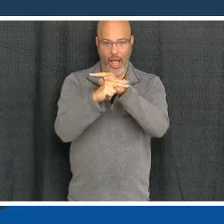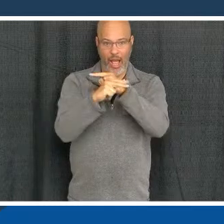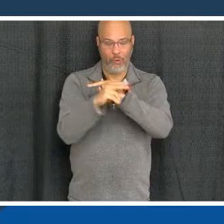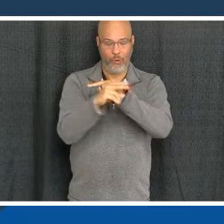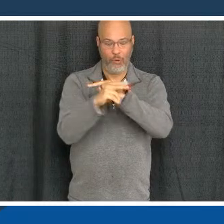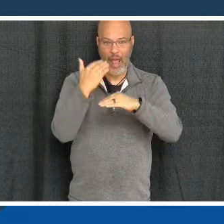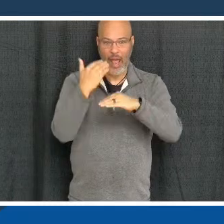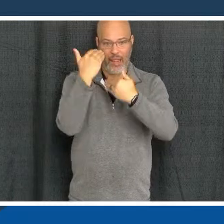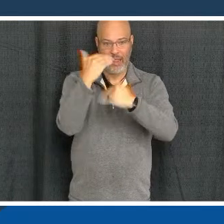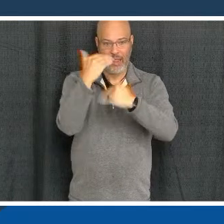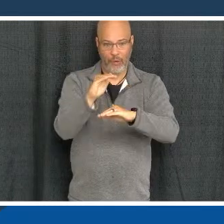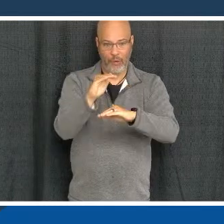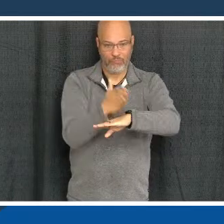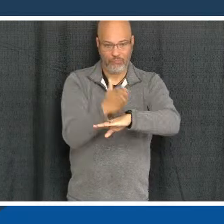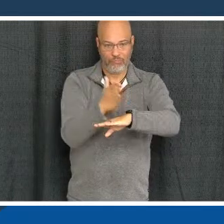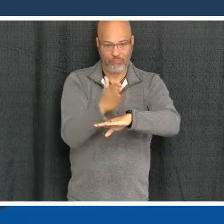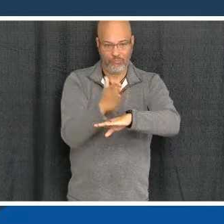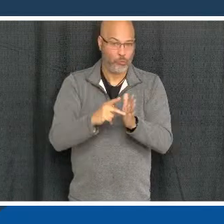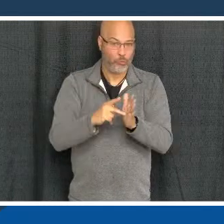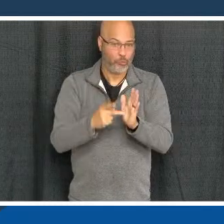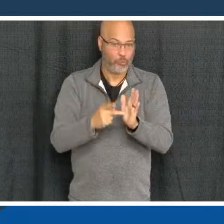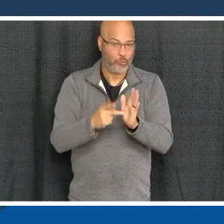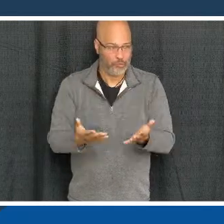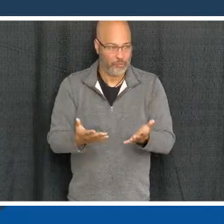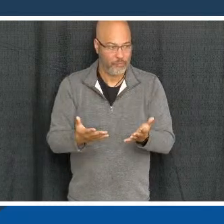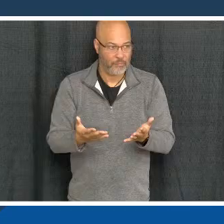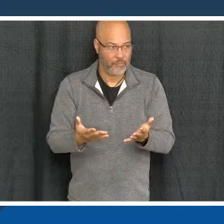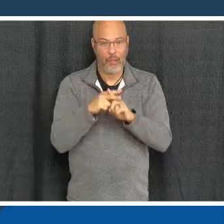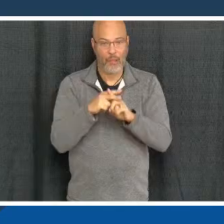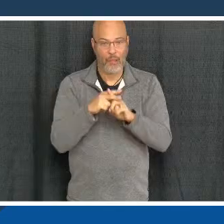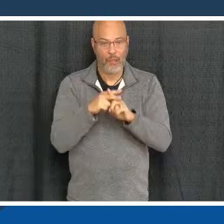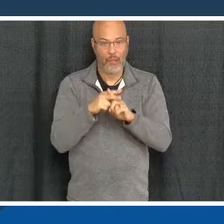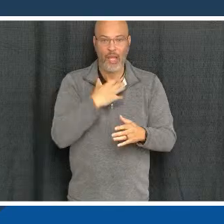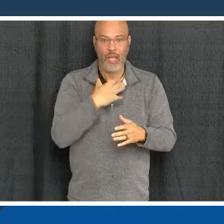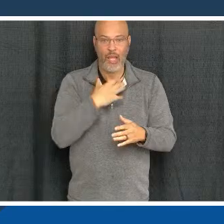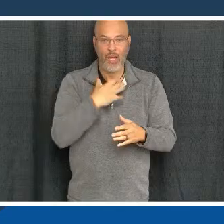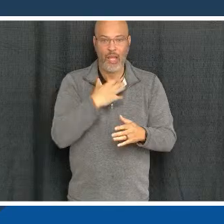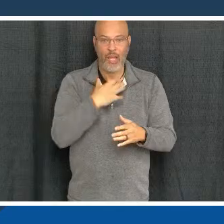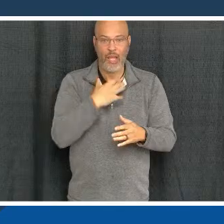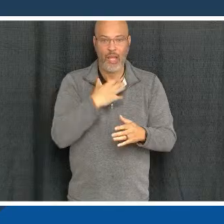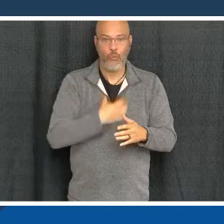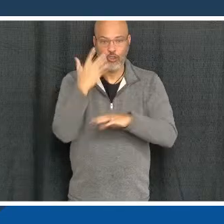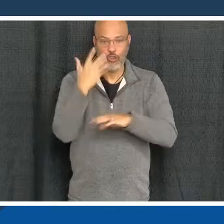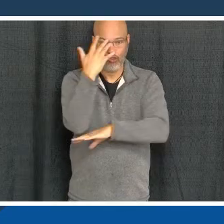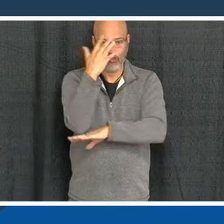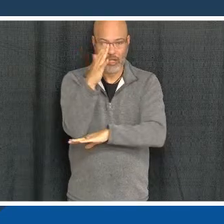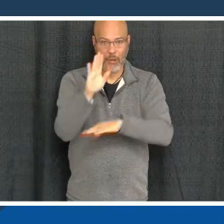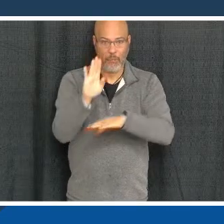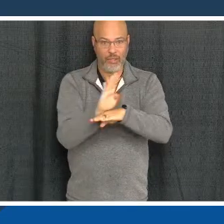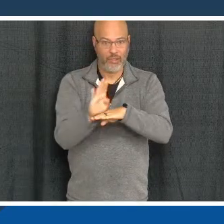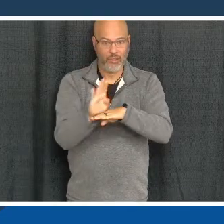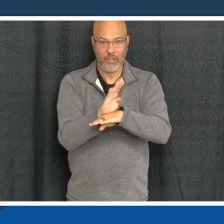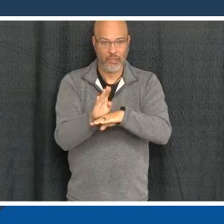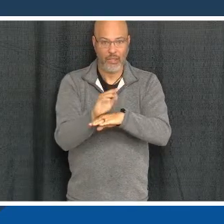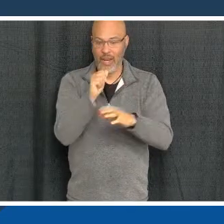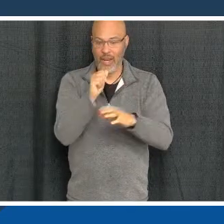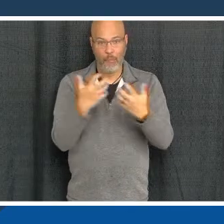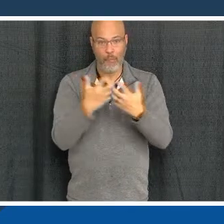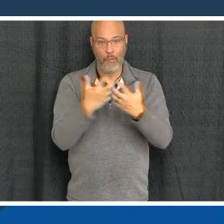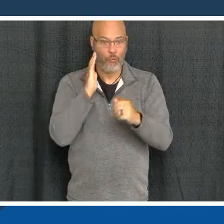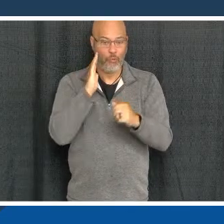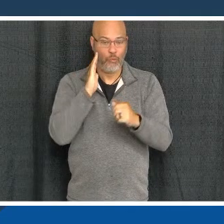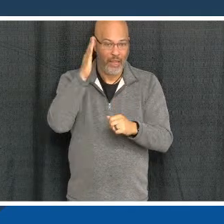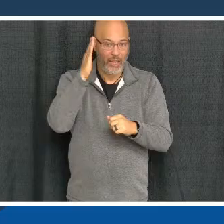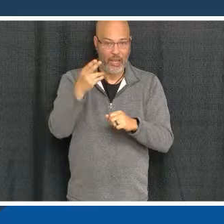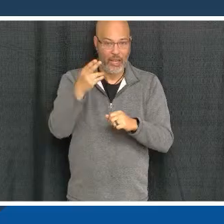limited commercial development potential. The applicant has wished to operate a nursery. While it would not align with the future